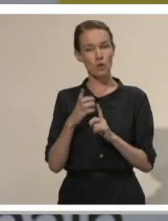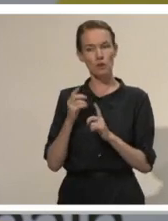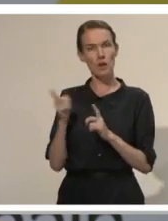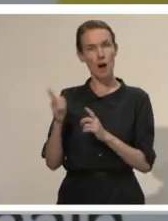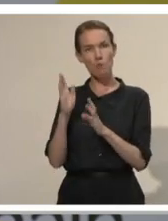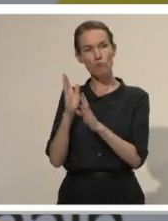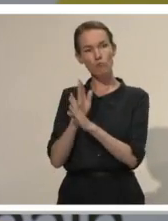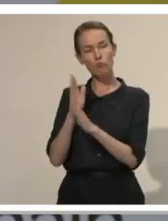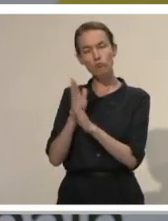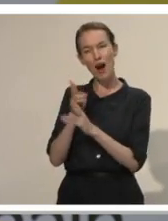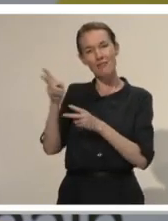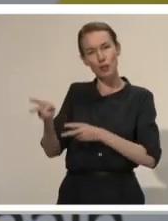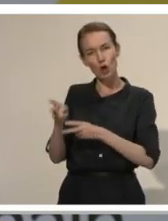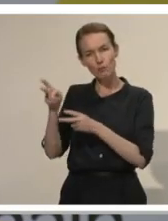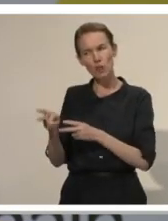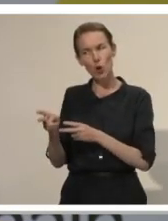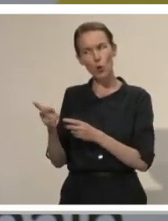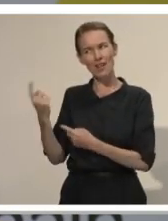obviously, and lost a lot of income.